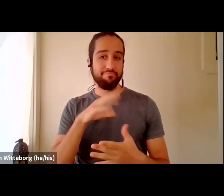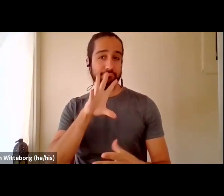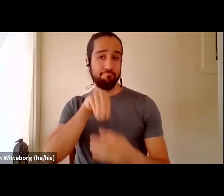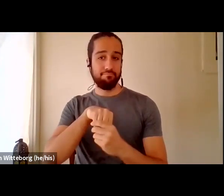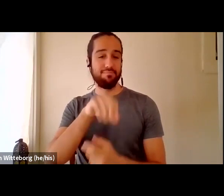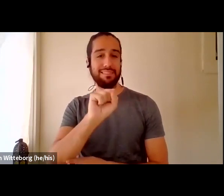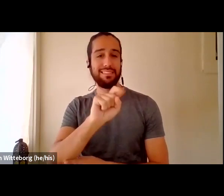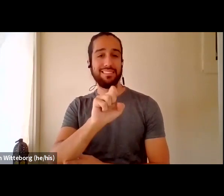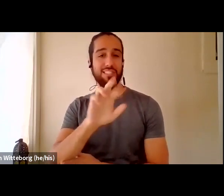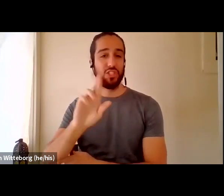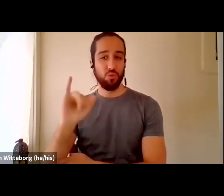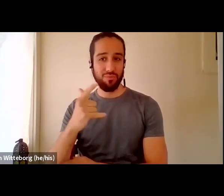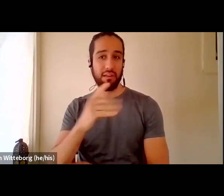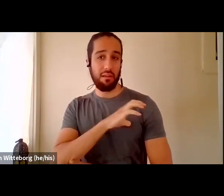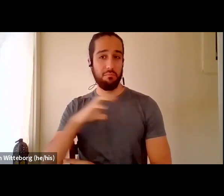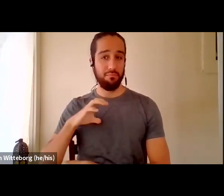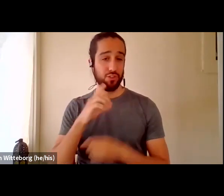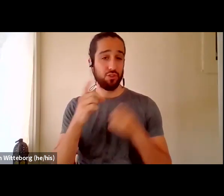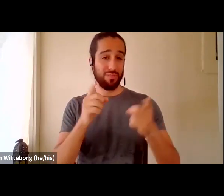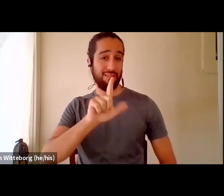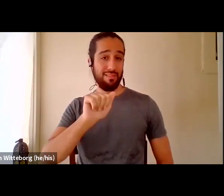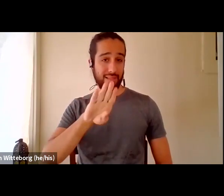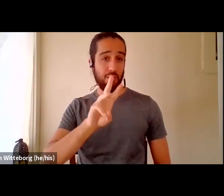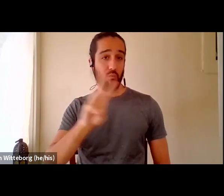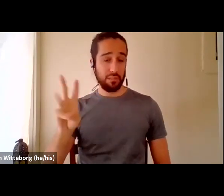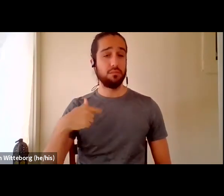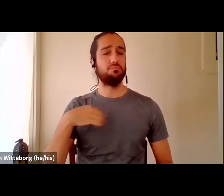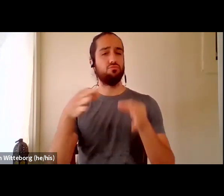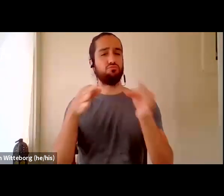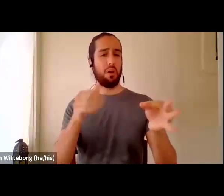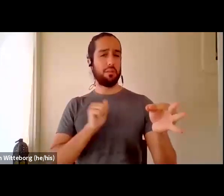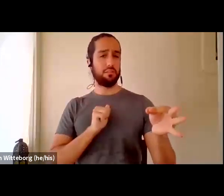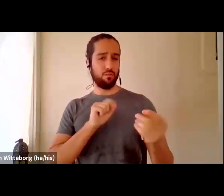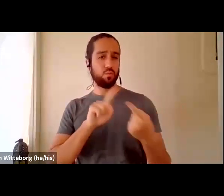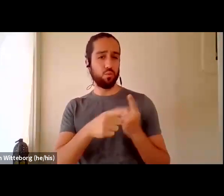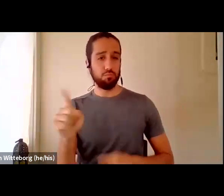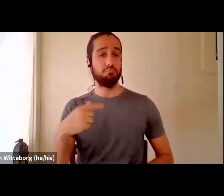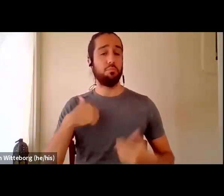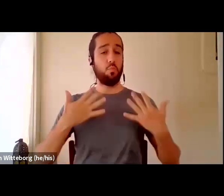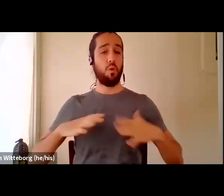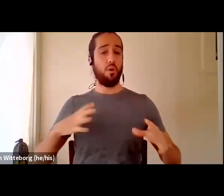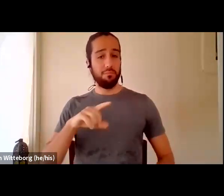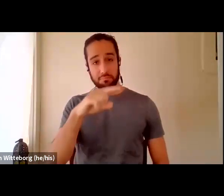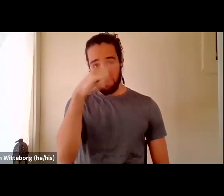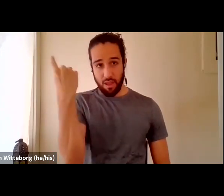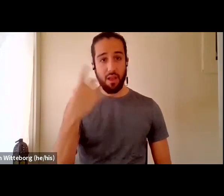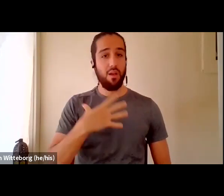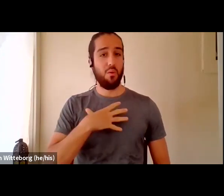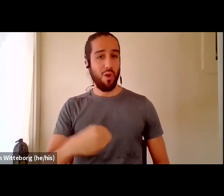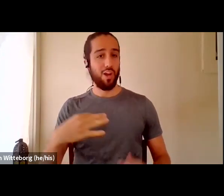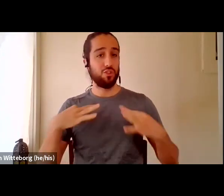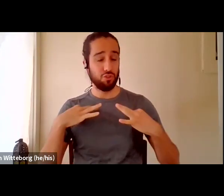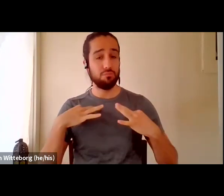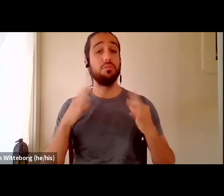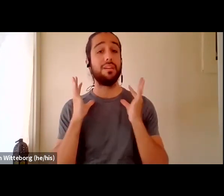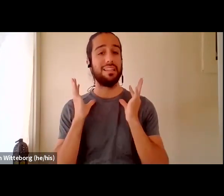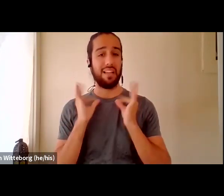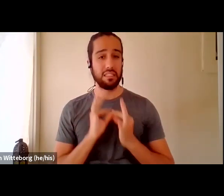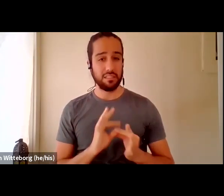going to describe myself for you. I'm wearing a black shirt, a black and white shirt, a white necklace made of beads.